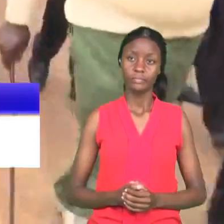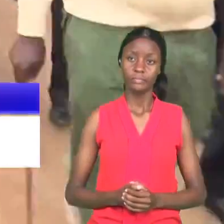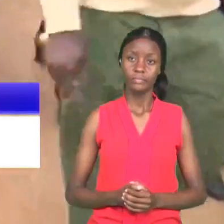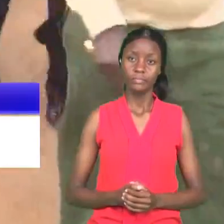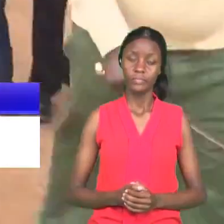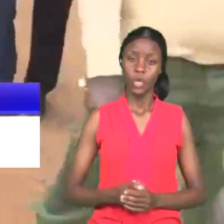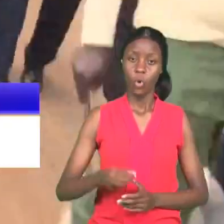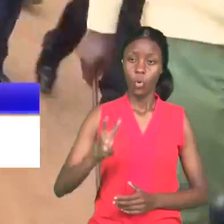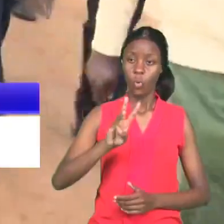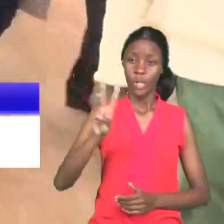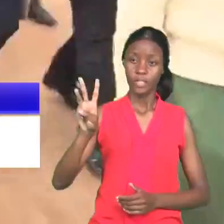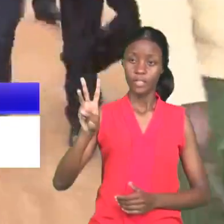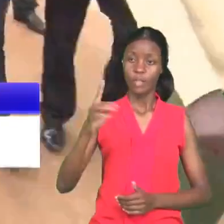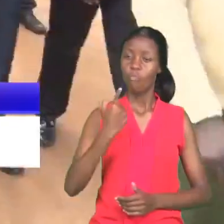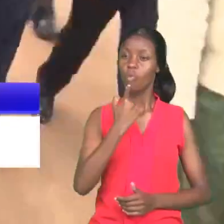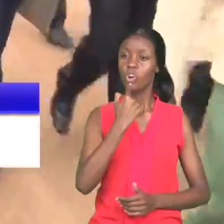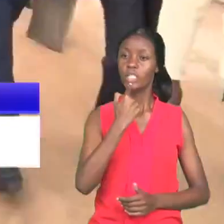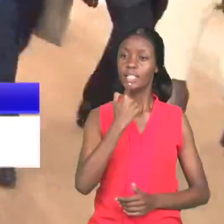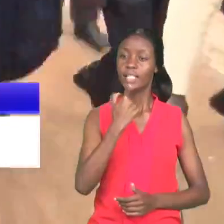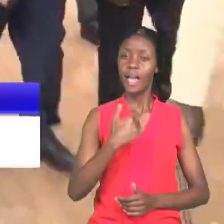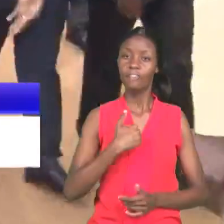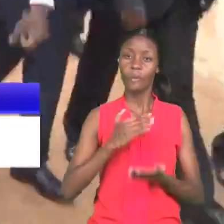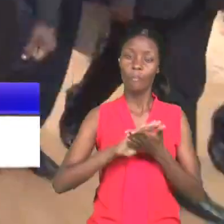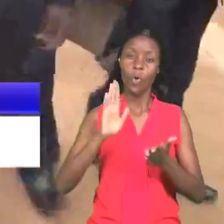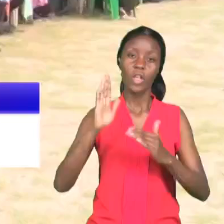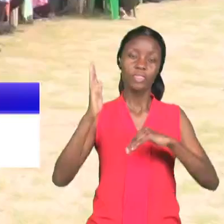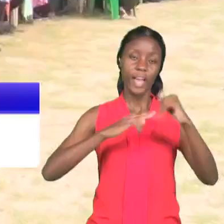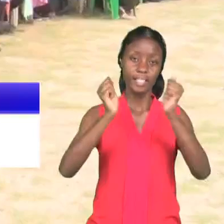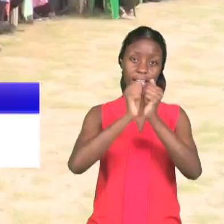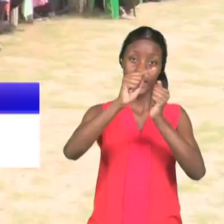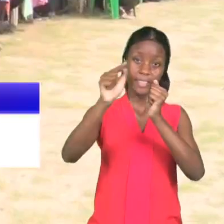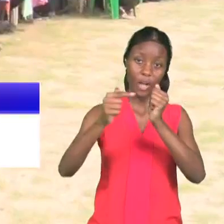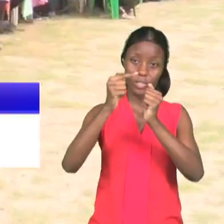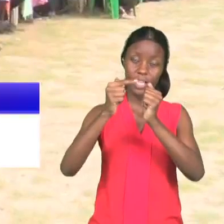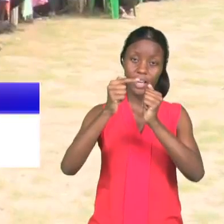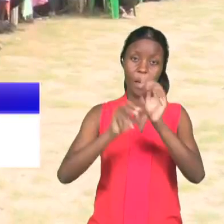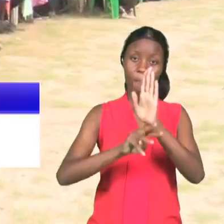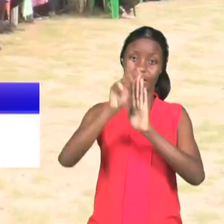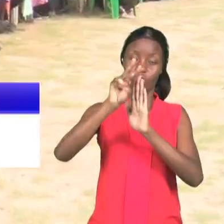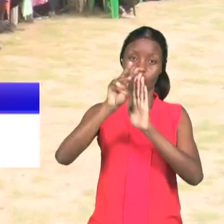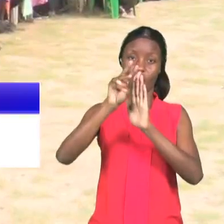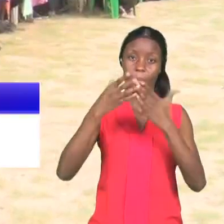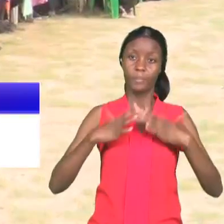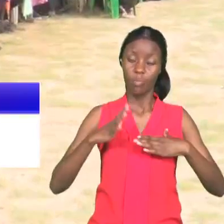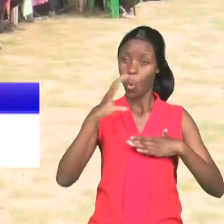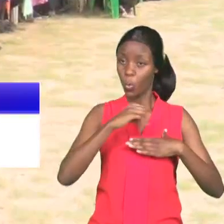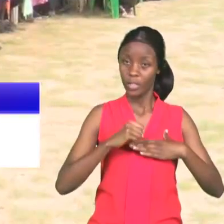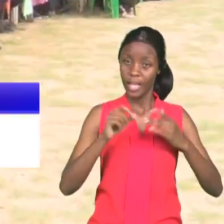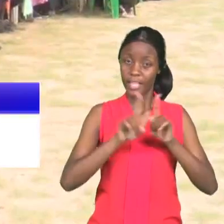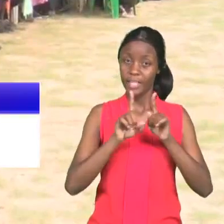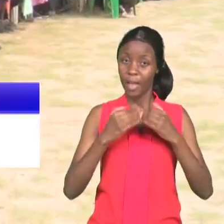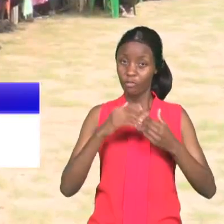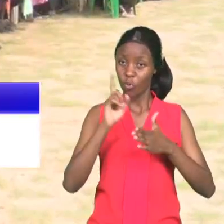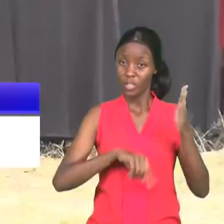West Pokot County has more than 10,000 adult learners across 277 learning centers, making it the leading county with